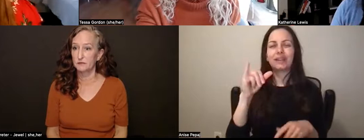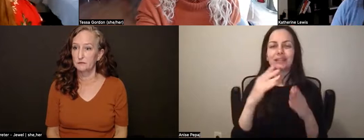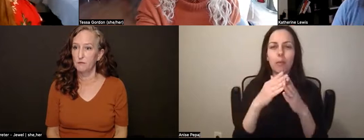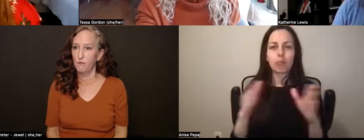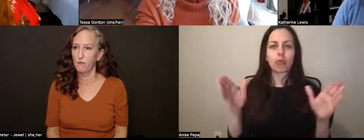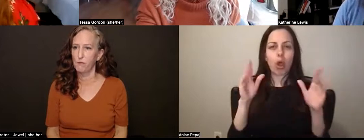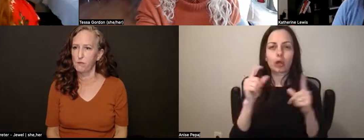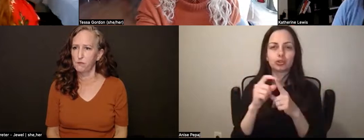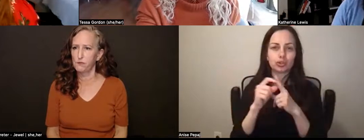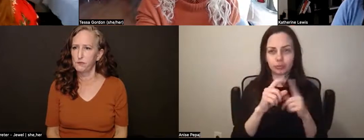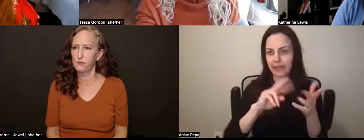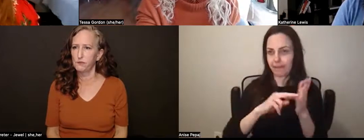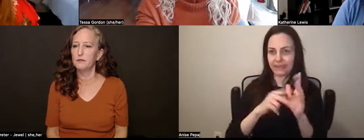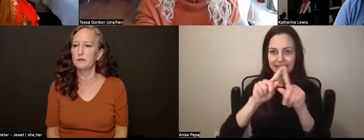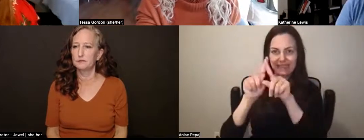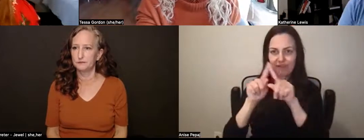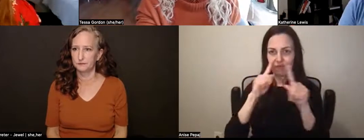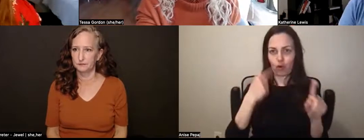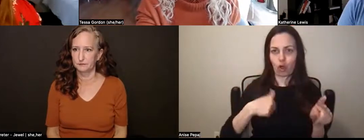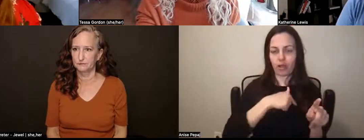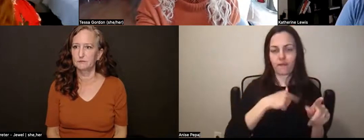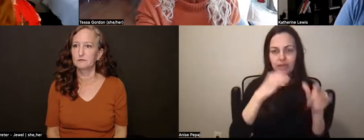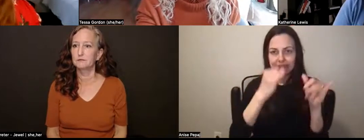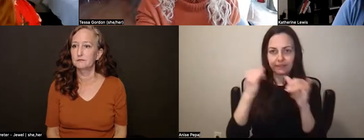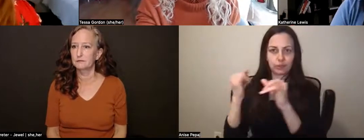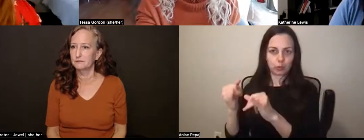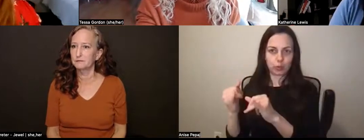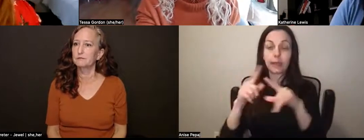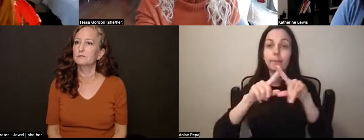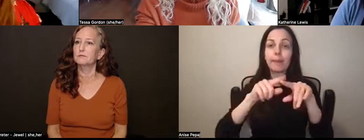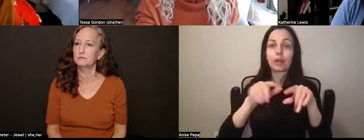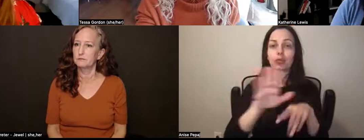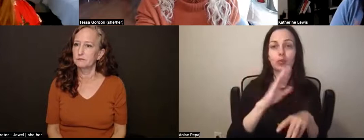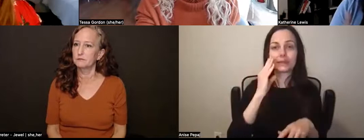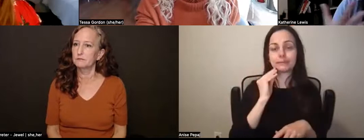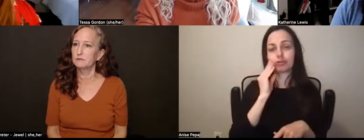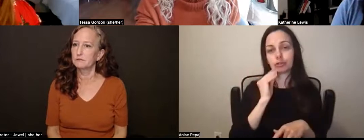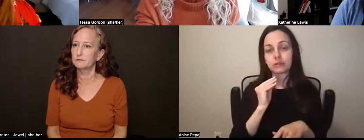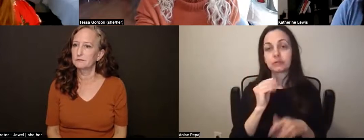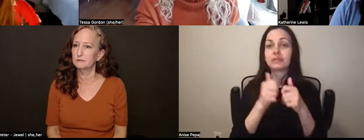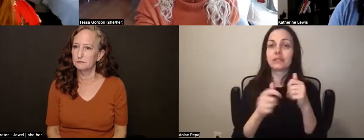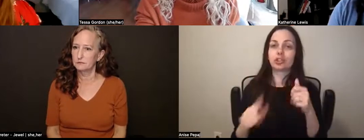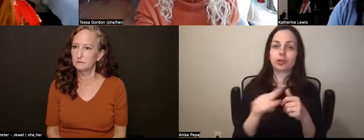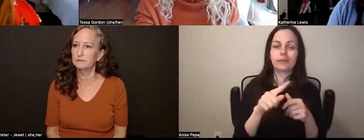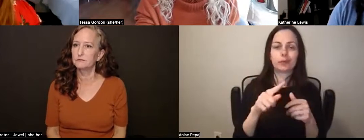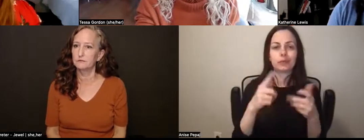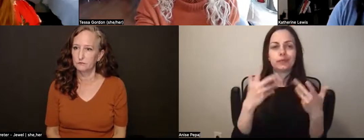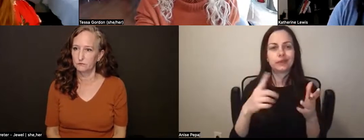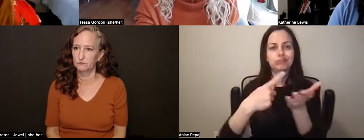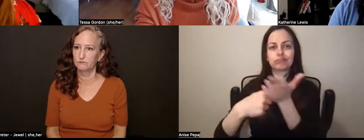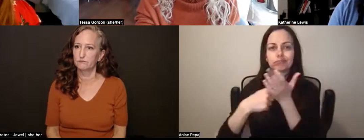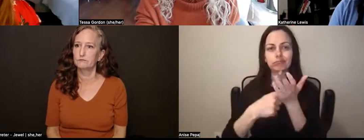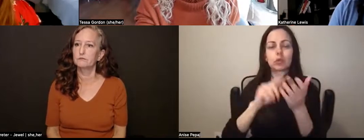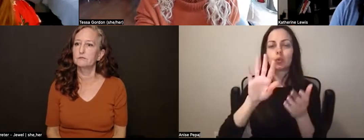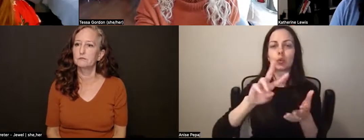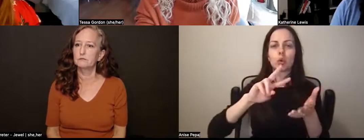many things to each of us as individuals based on our lived experiences. And each of you have kind of touched on your definition